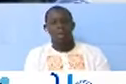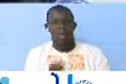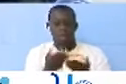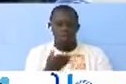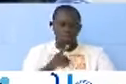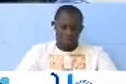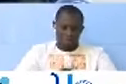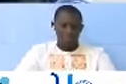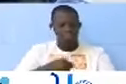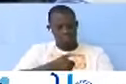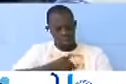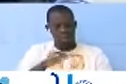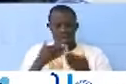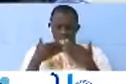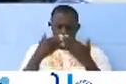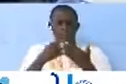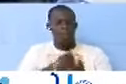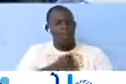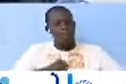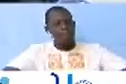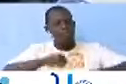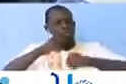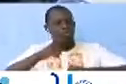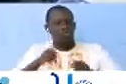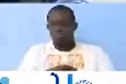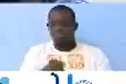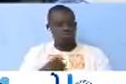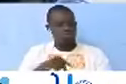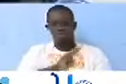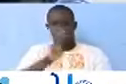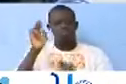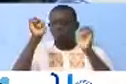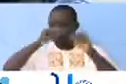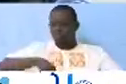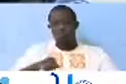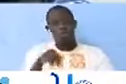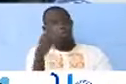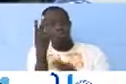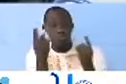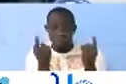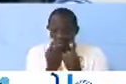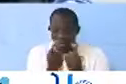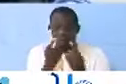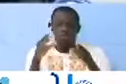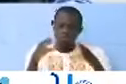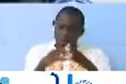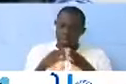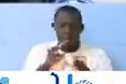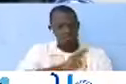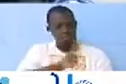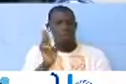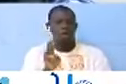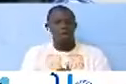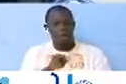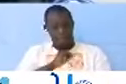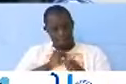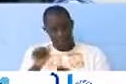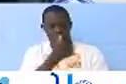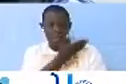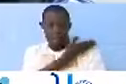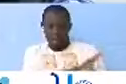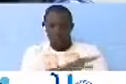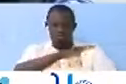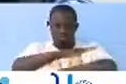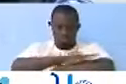time when I informed my boss that I cannot take these two things together. Let me leave school and